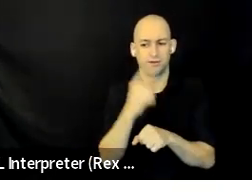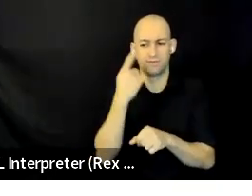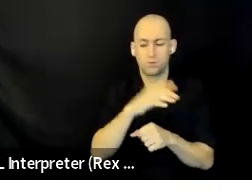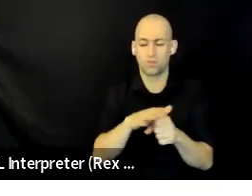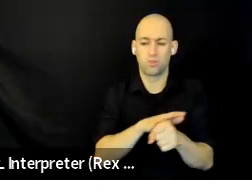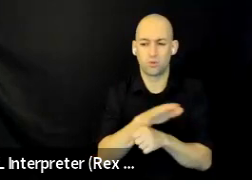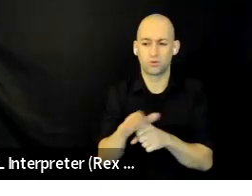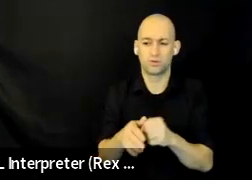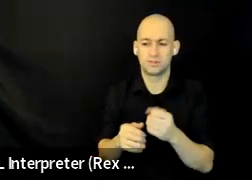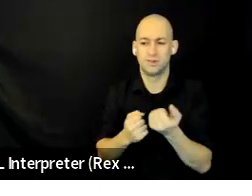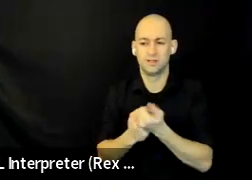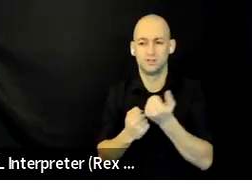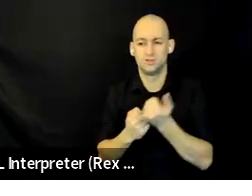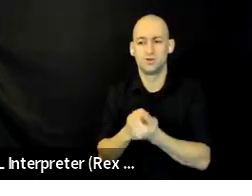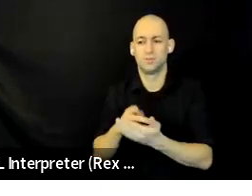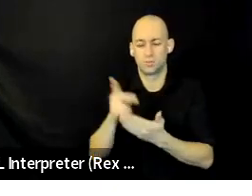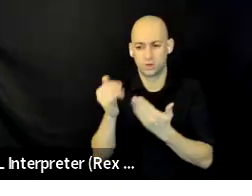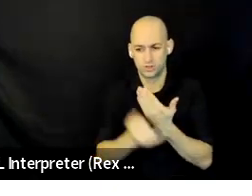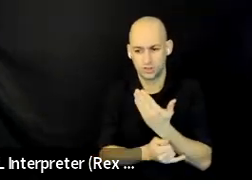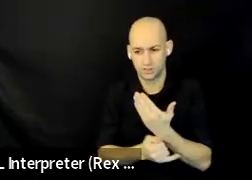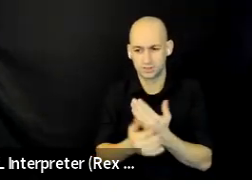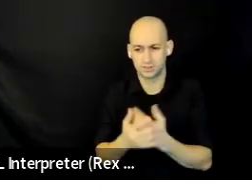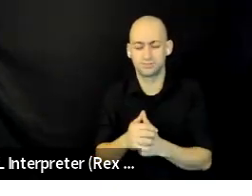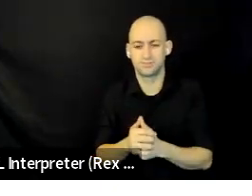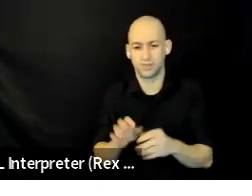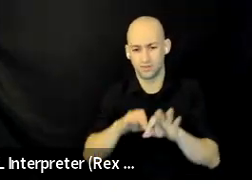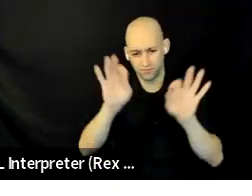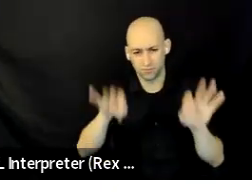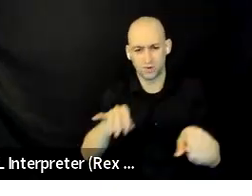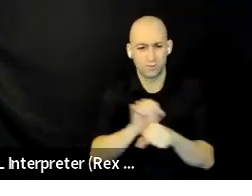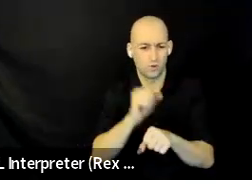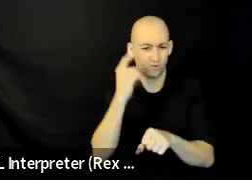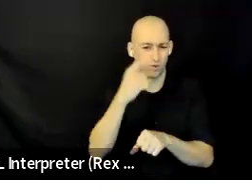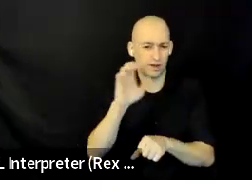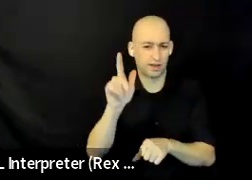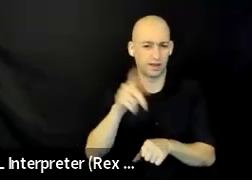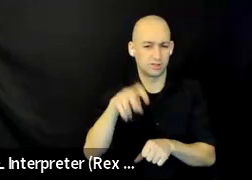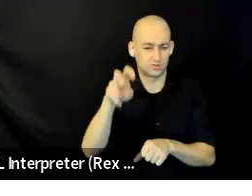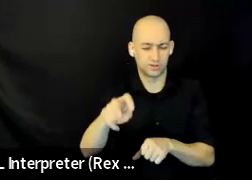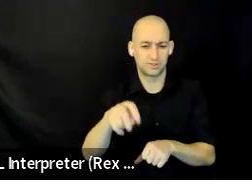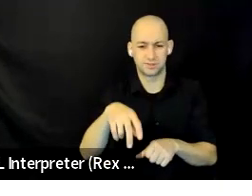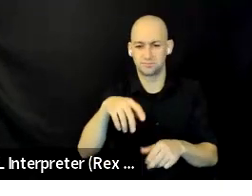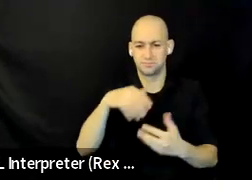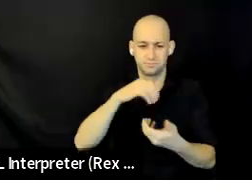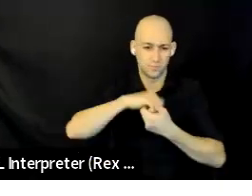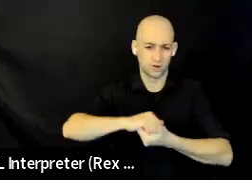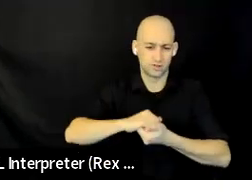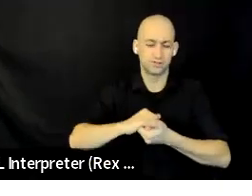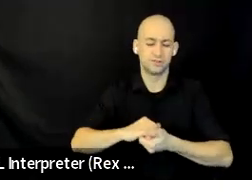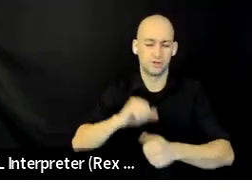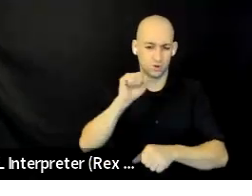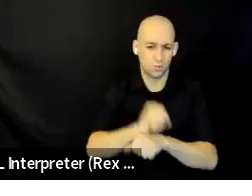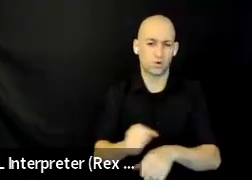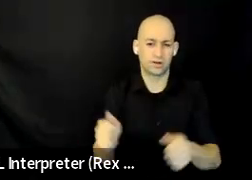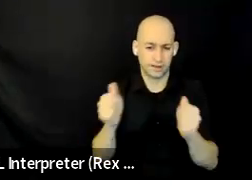sponsored projects, establishing a framework for Caltrans and partners to collaborate and work together from project initiation through project